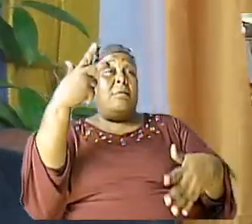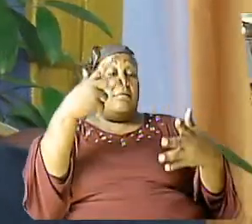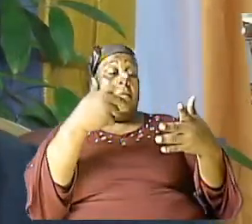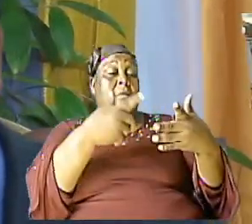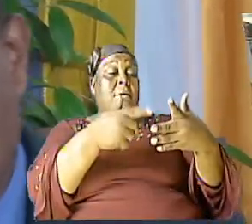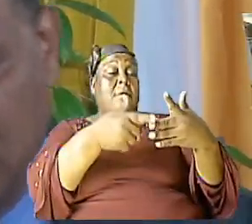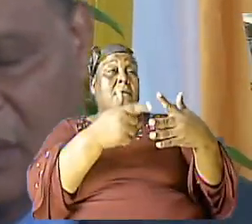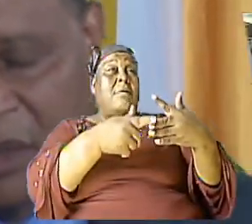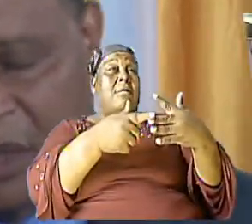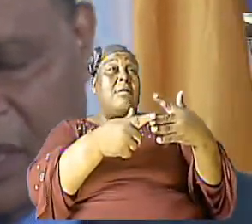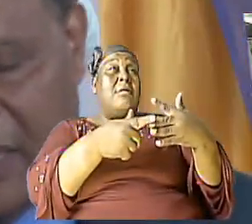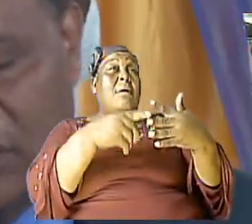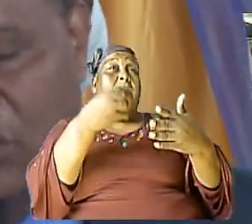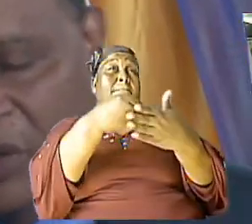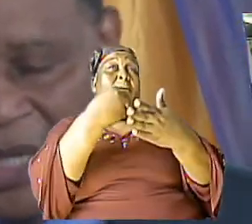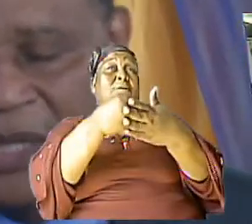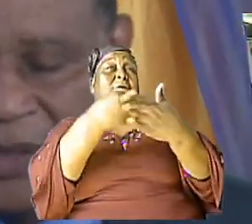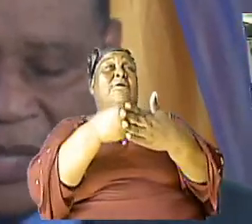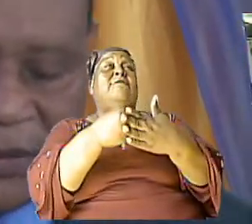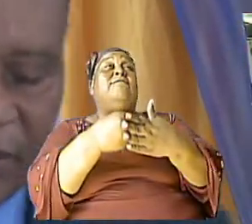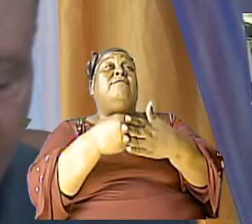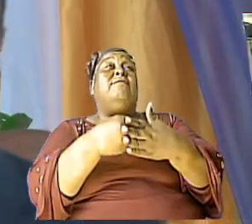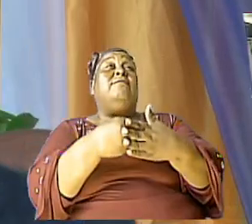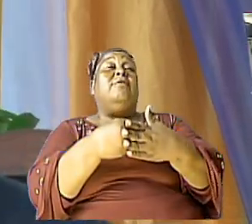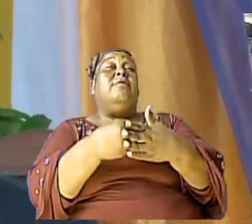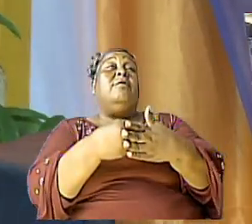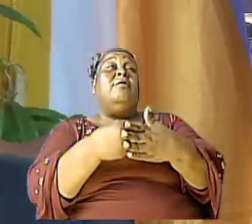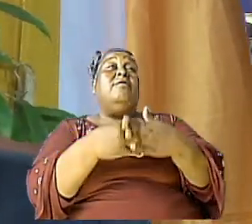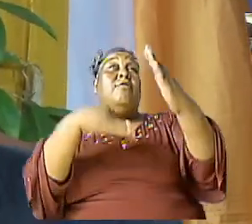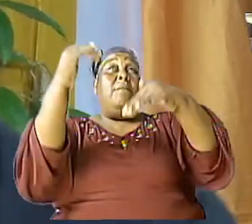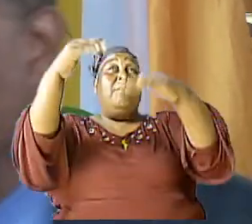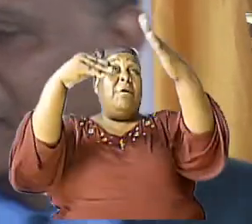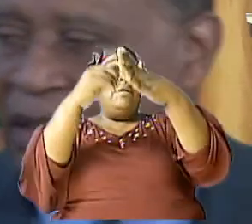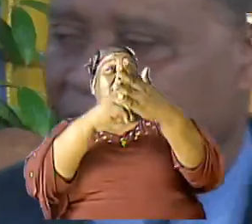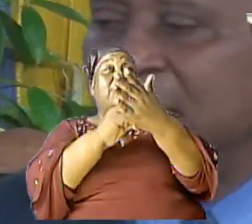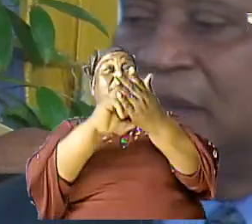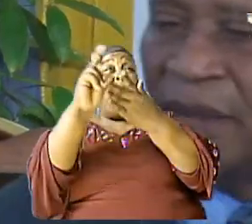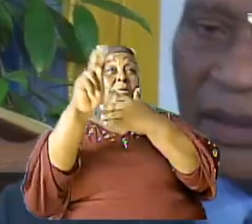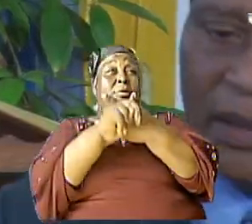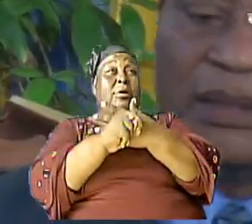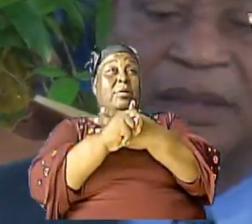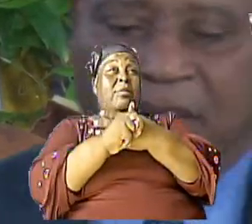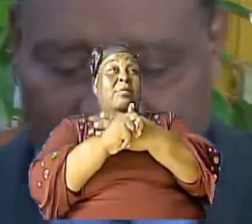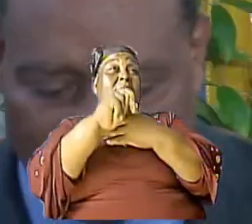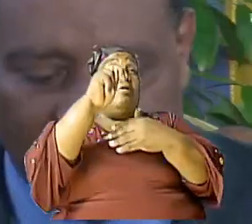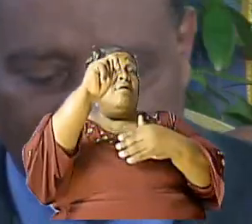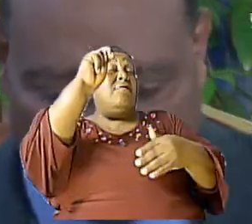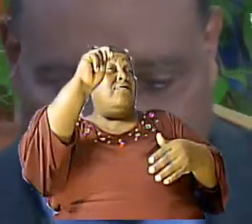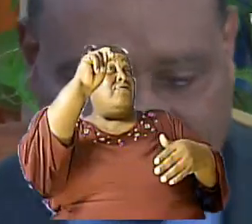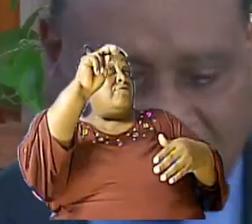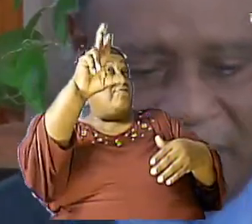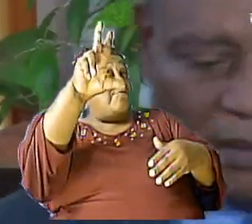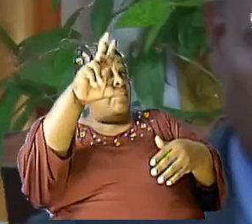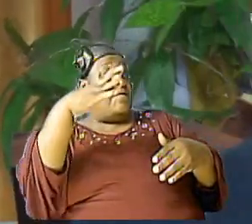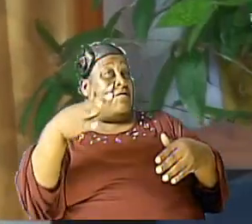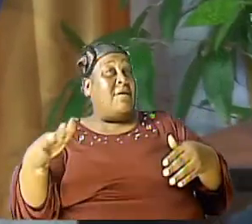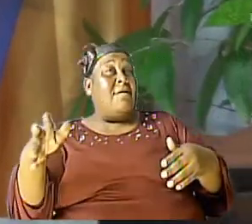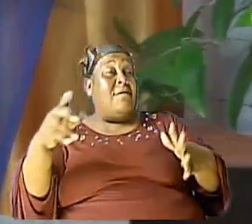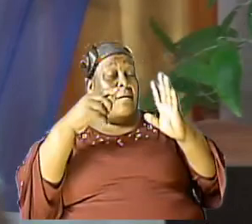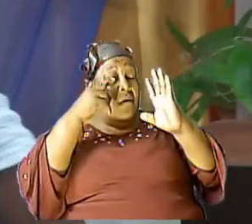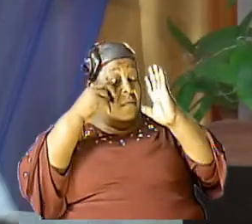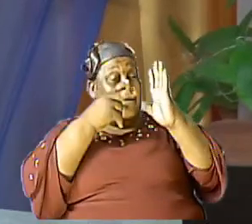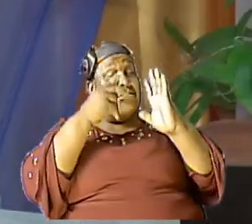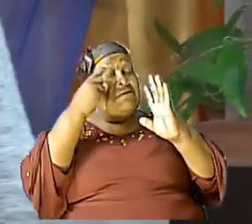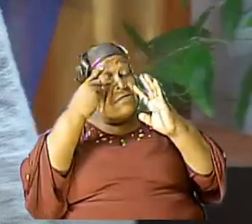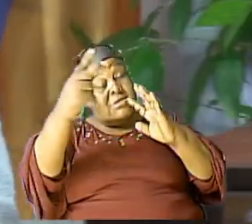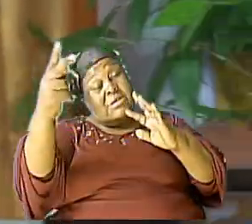the funds for the acquisition. Three things. Praise God. And we're coming in agreement because we must see the manifestation of that which we